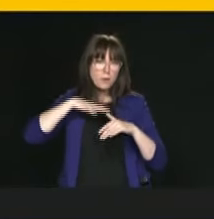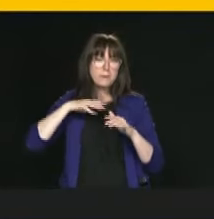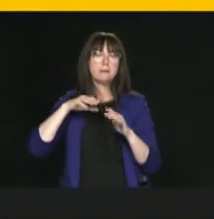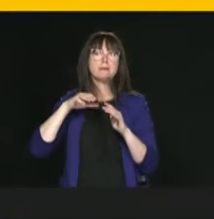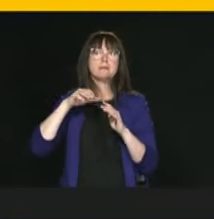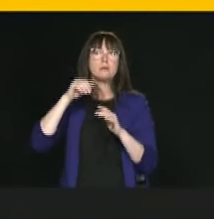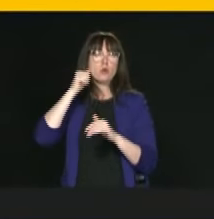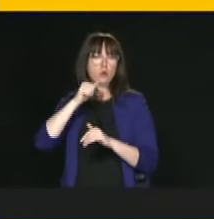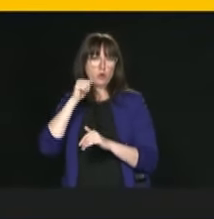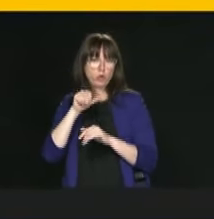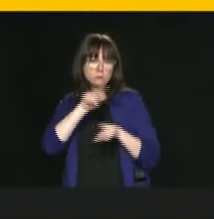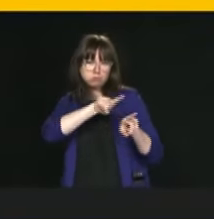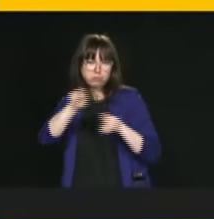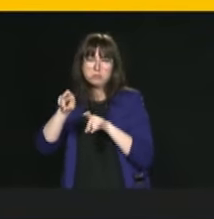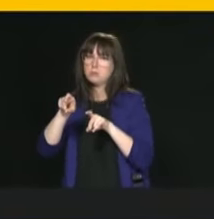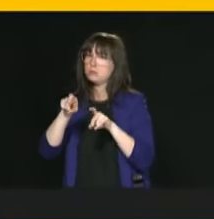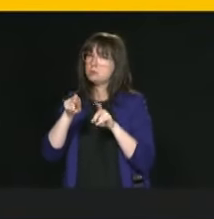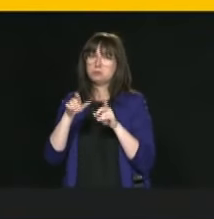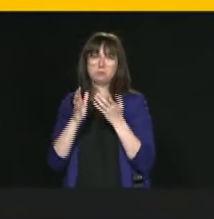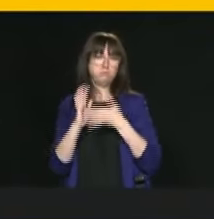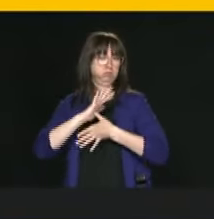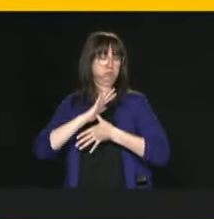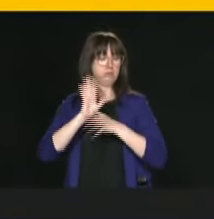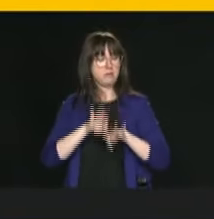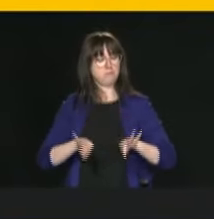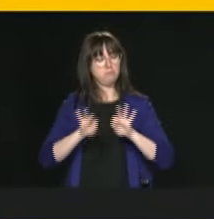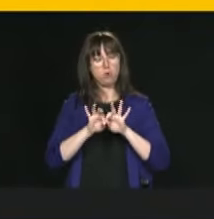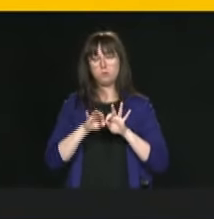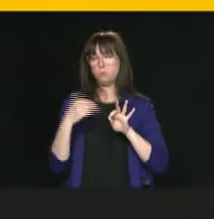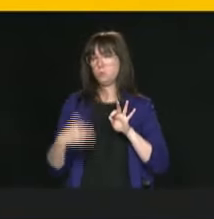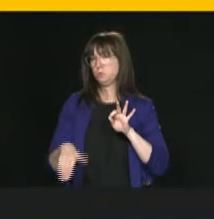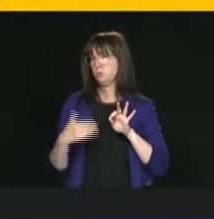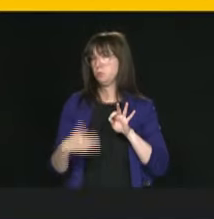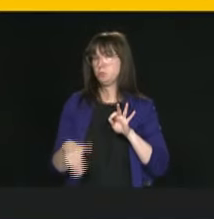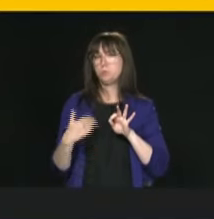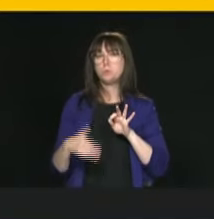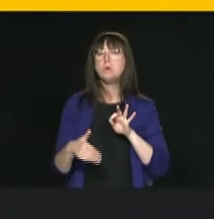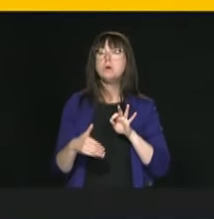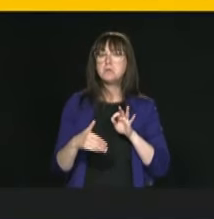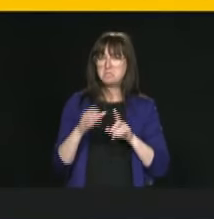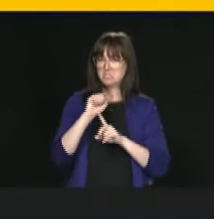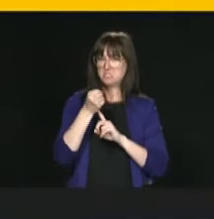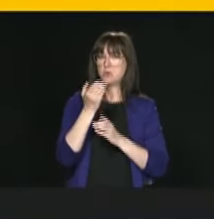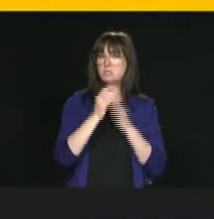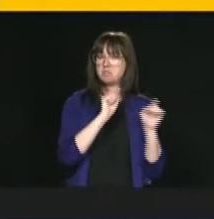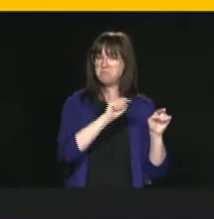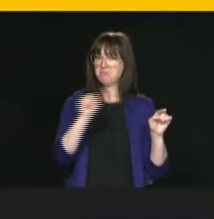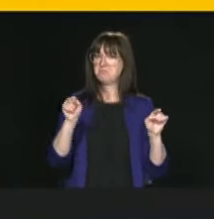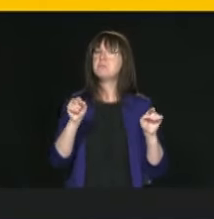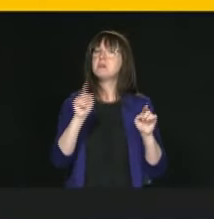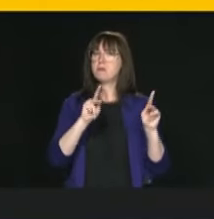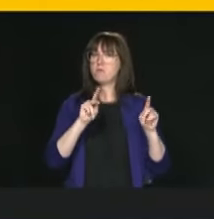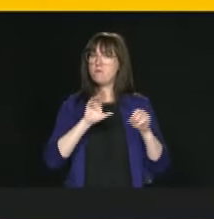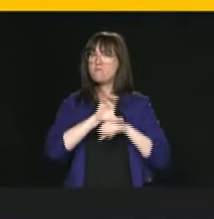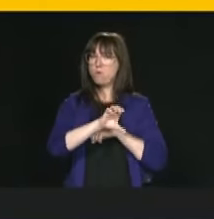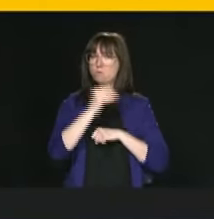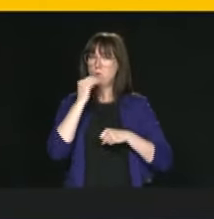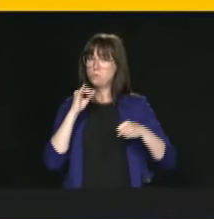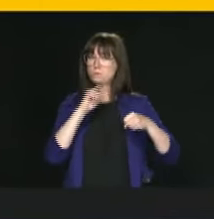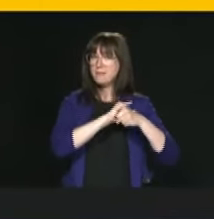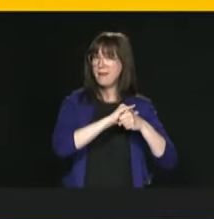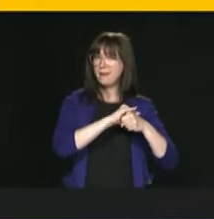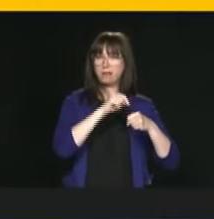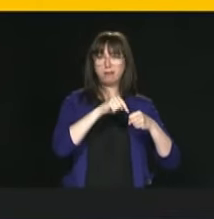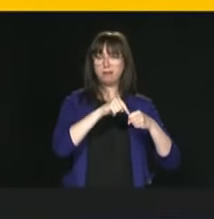is more important than it has ever been. We have seen in situations where someone is forced to stay home when home